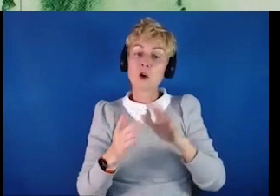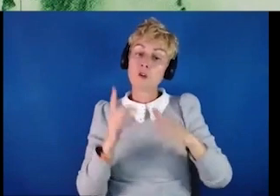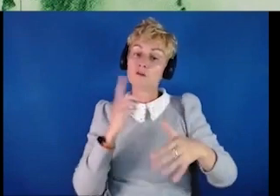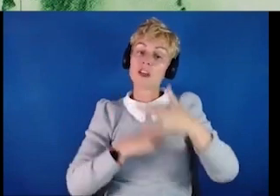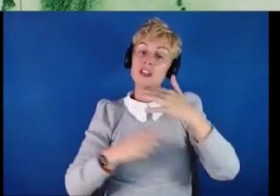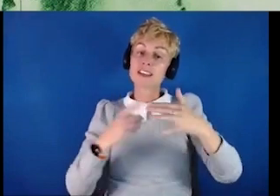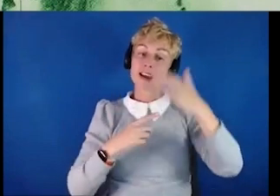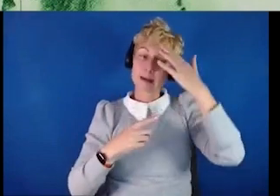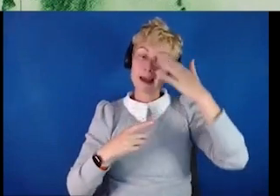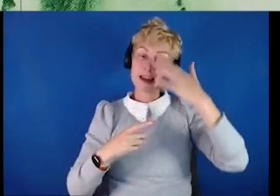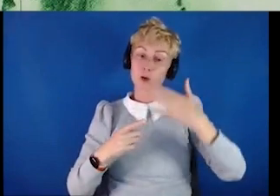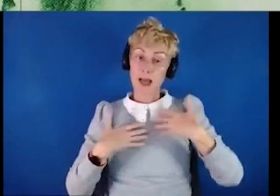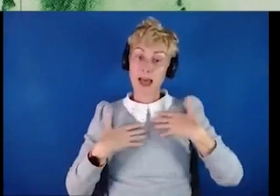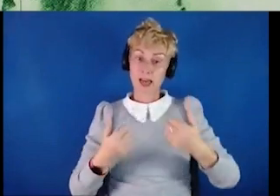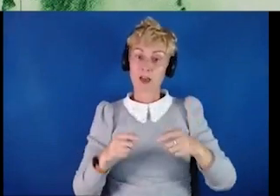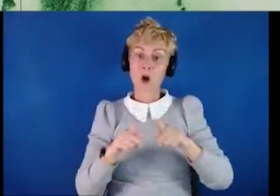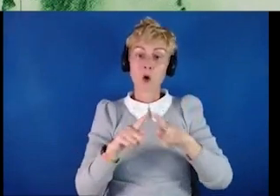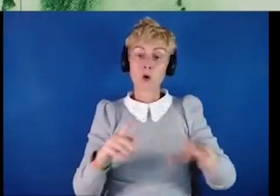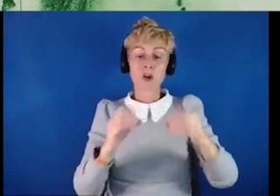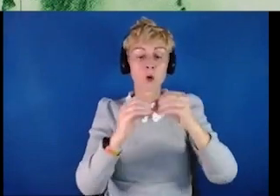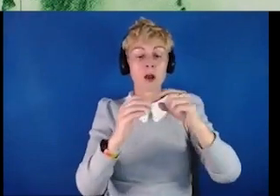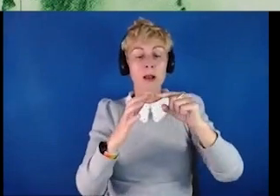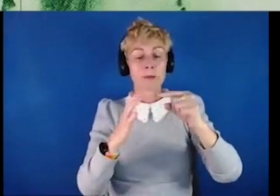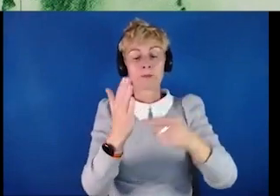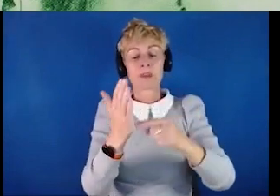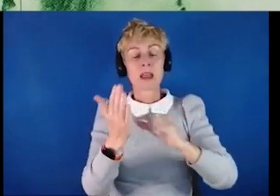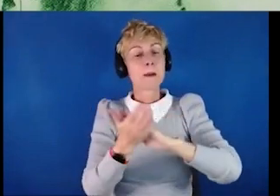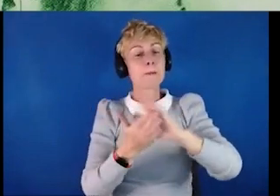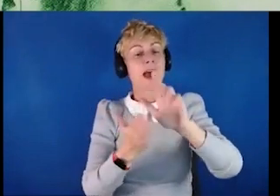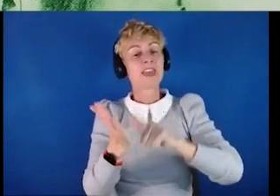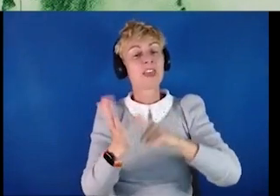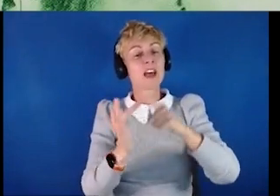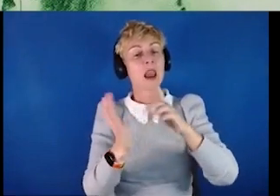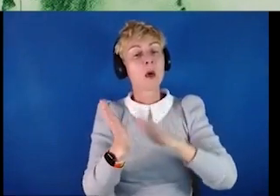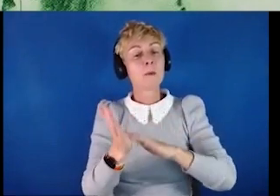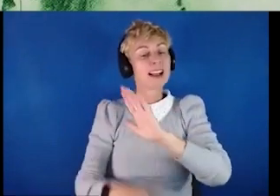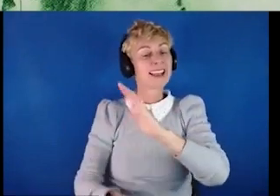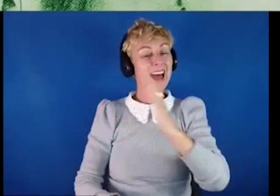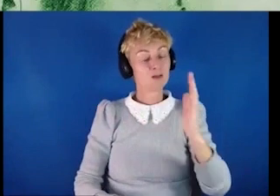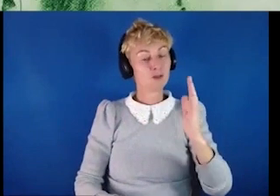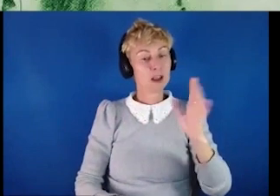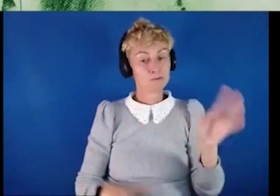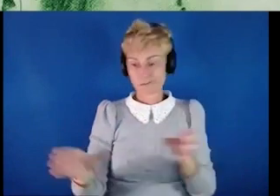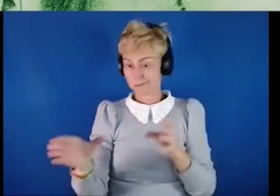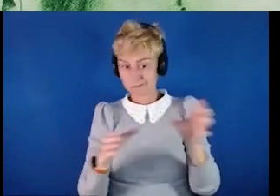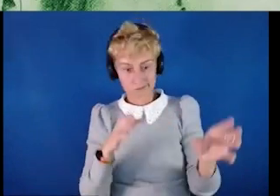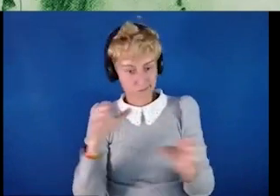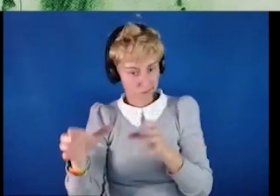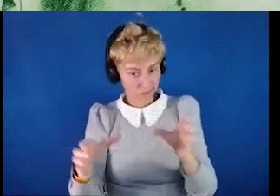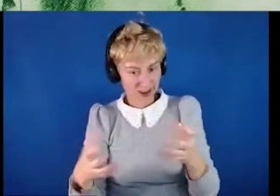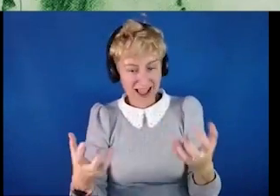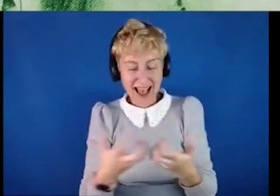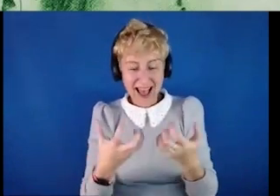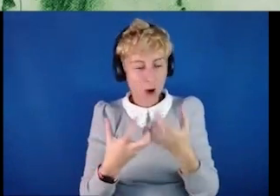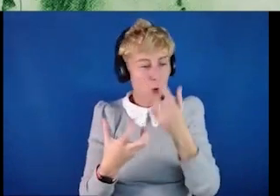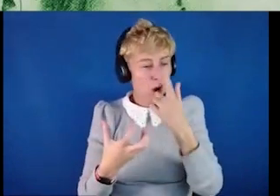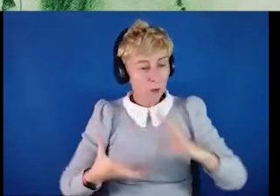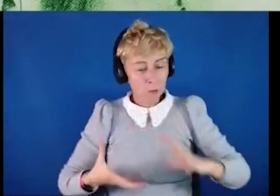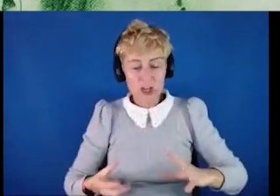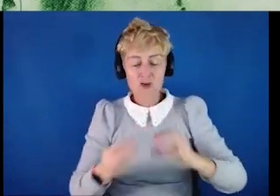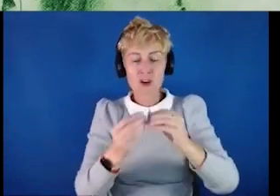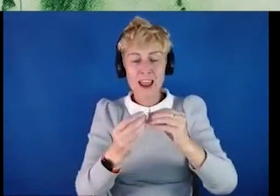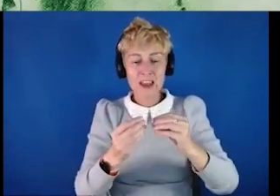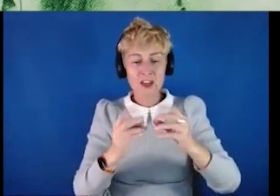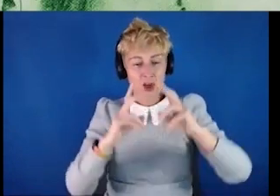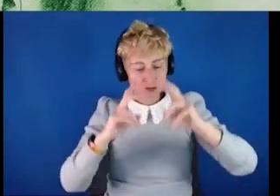Bethlehem Gallery to think about how we could produce a meaningful research for people inside and